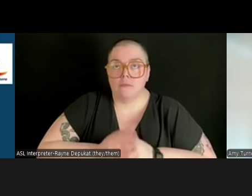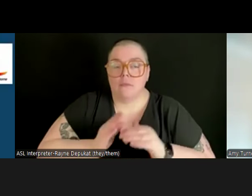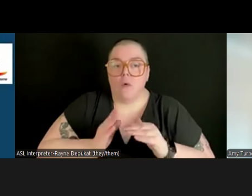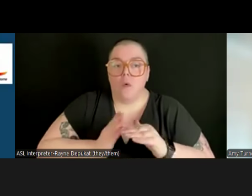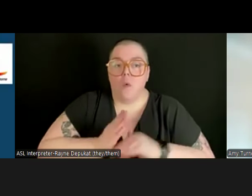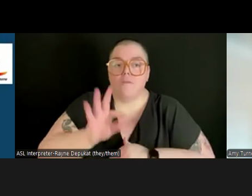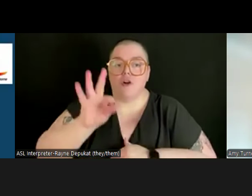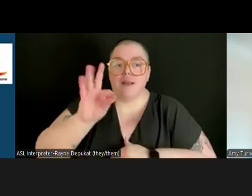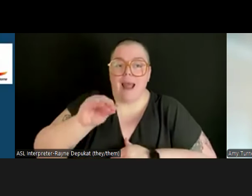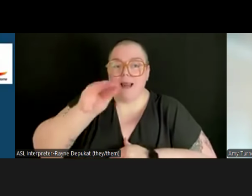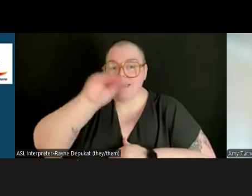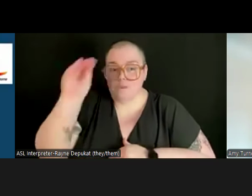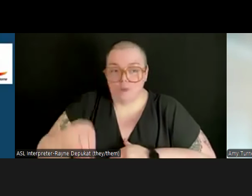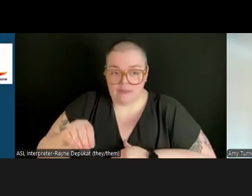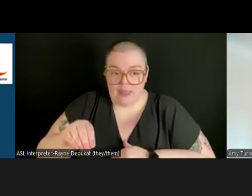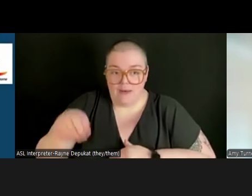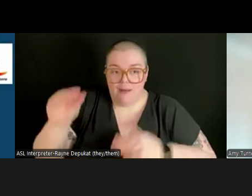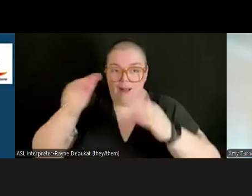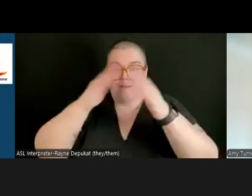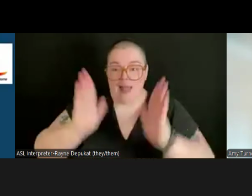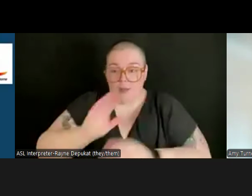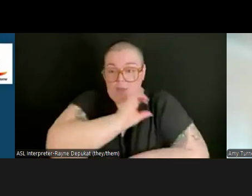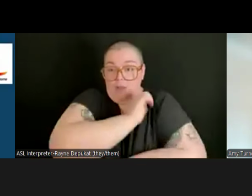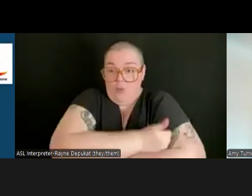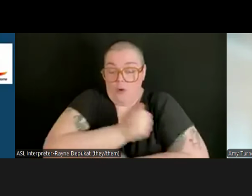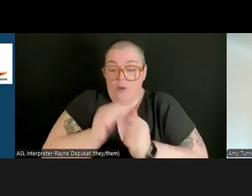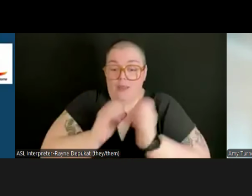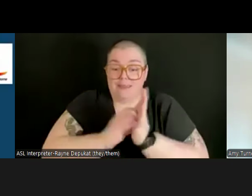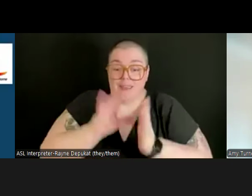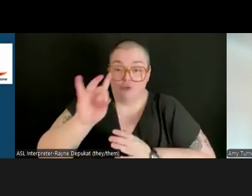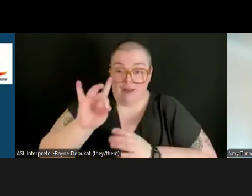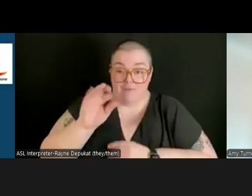Section 8 vouchers have no preference for disability,